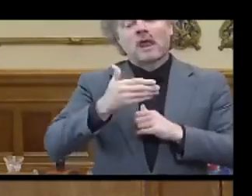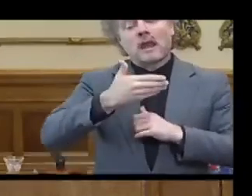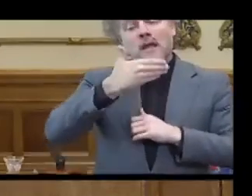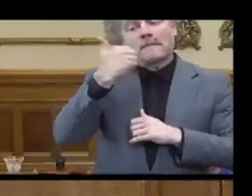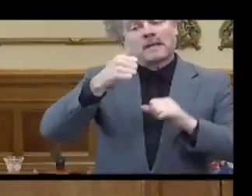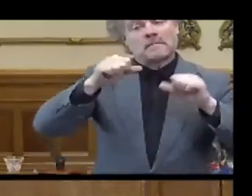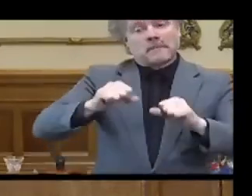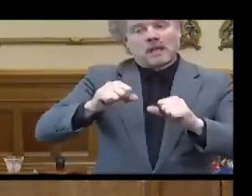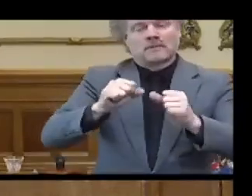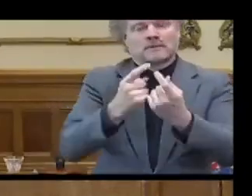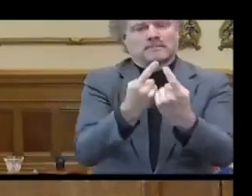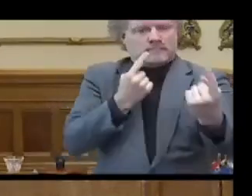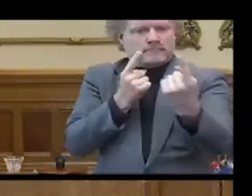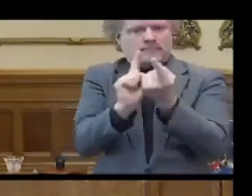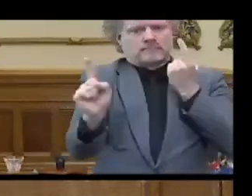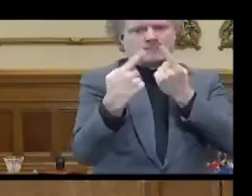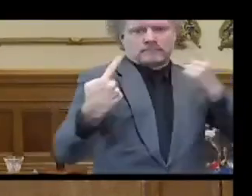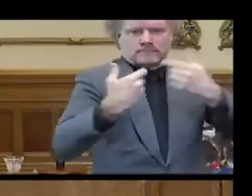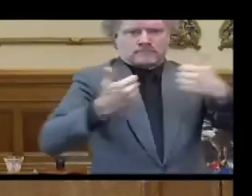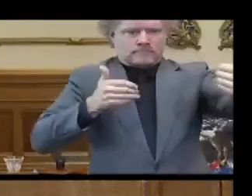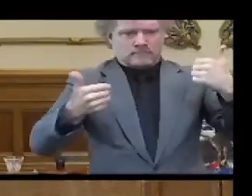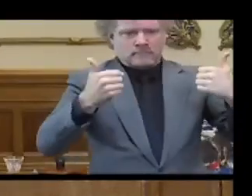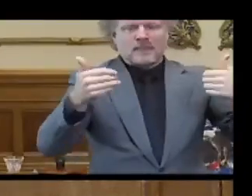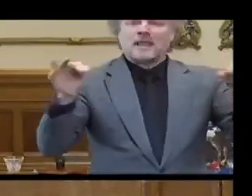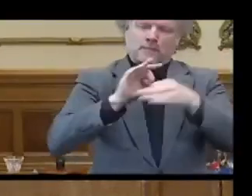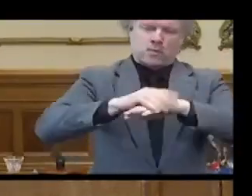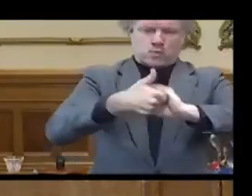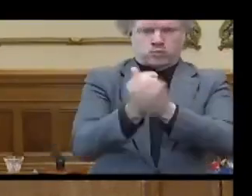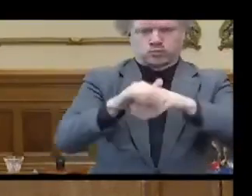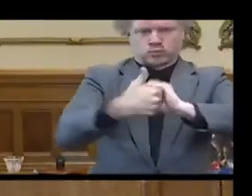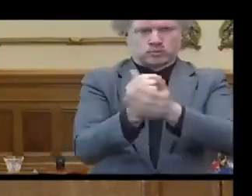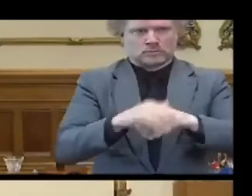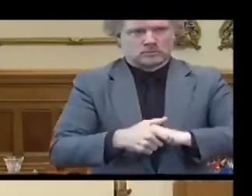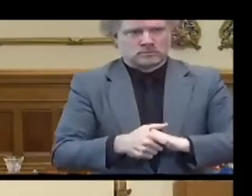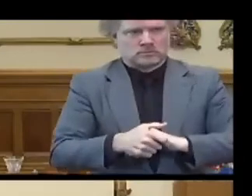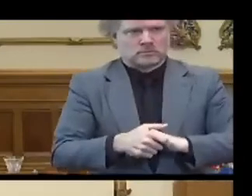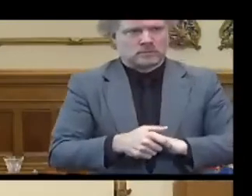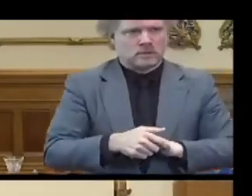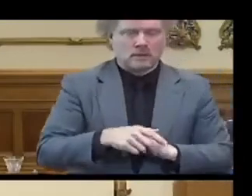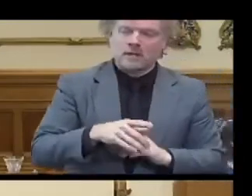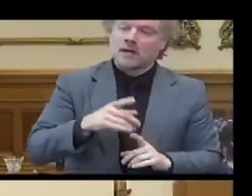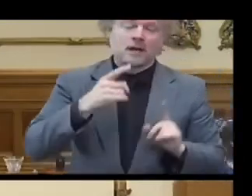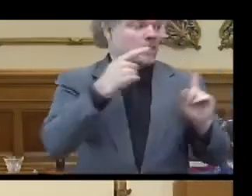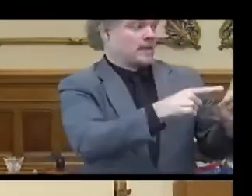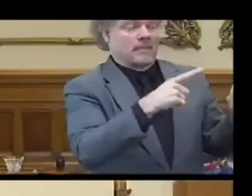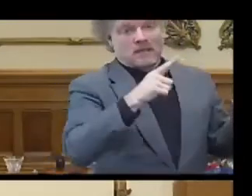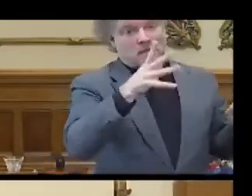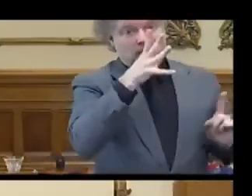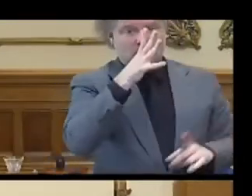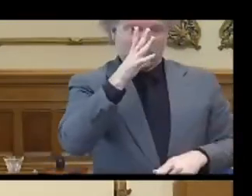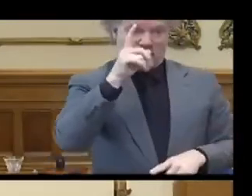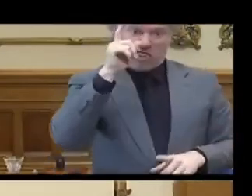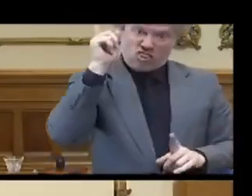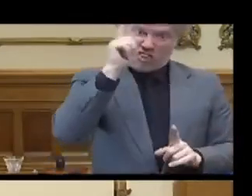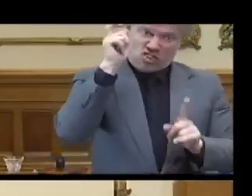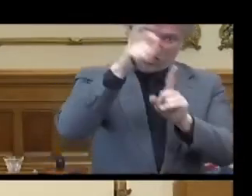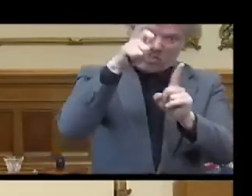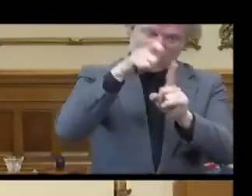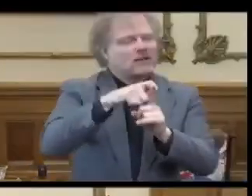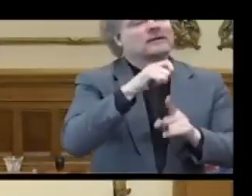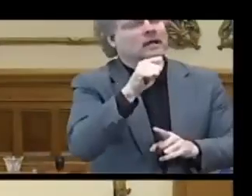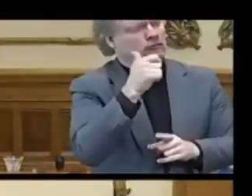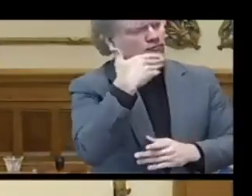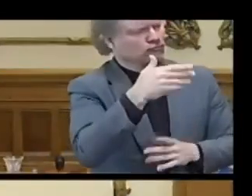ability, socially distance and make sure they wash their hands carefully. That is not a nagging mom. That is a good doctor. Rob Burgess,